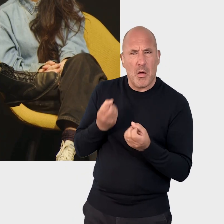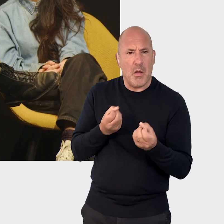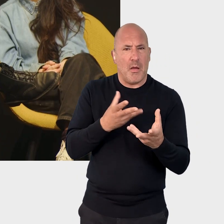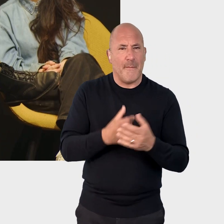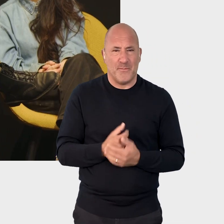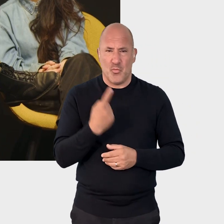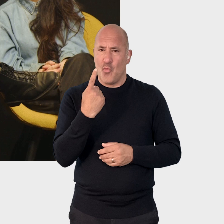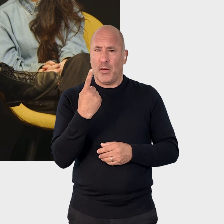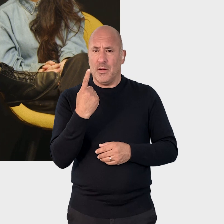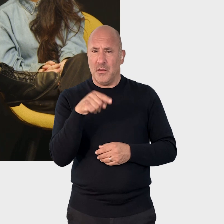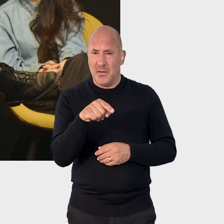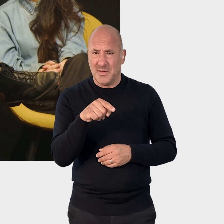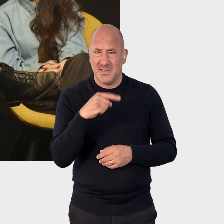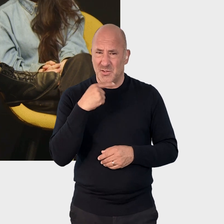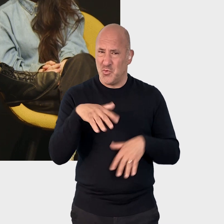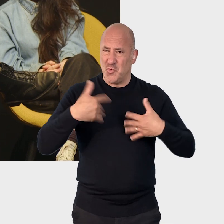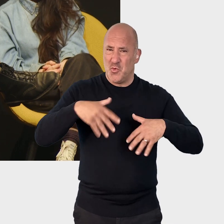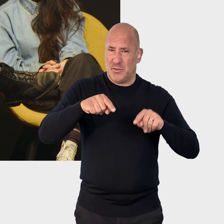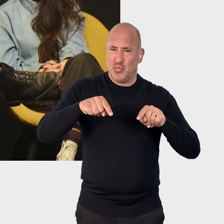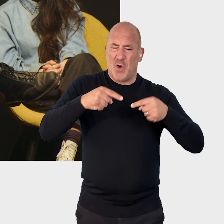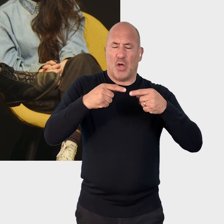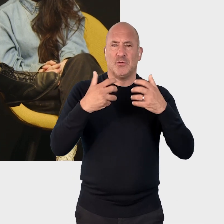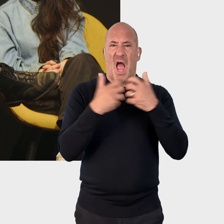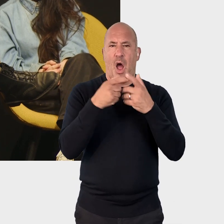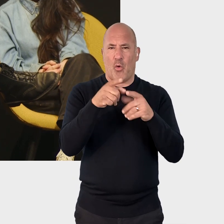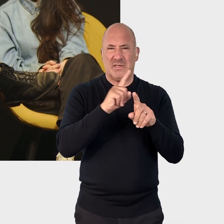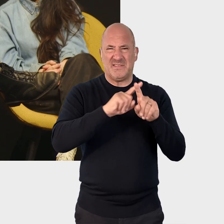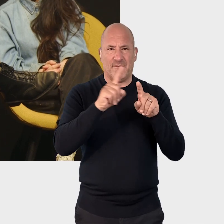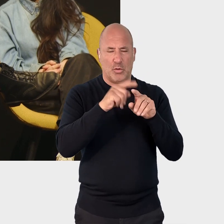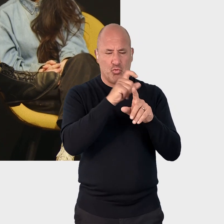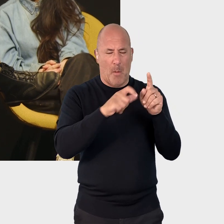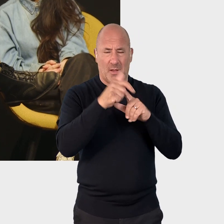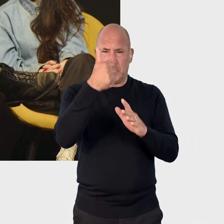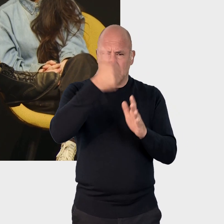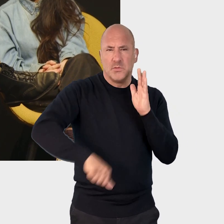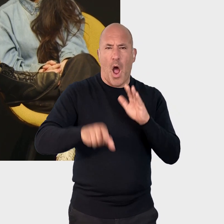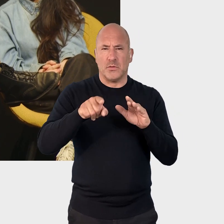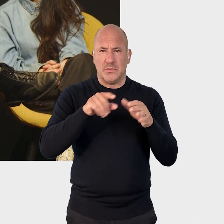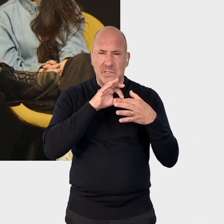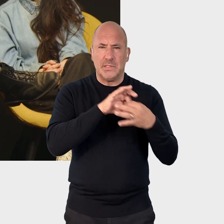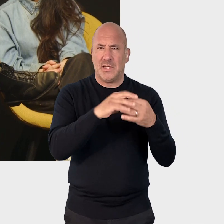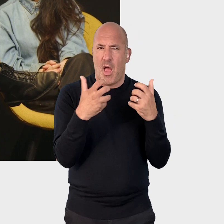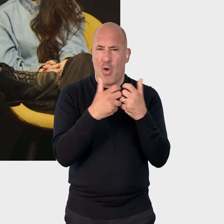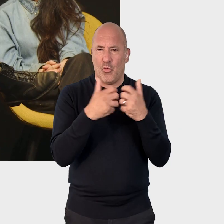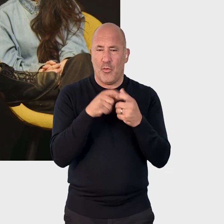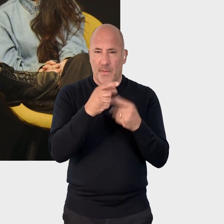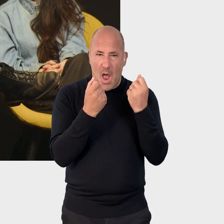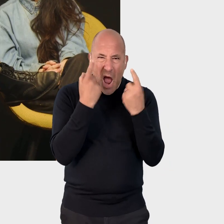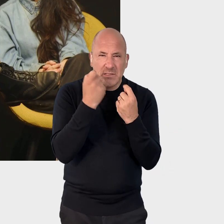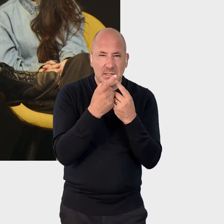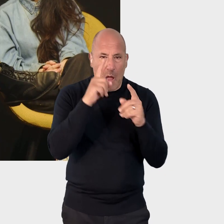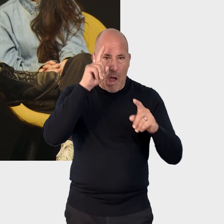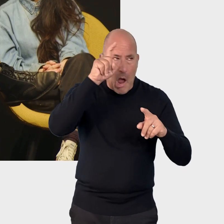And I guess the first one that's come up quite a bit is that kind of challenge around how one